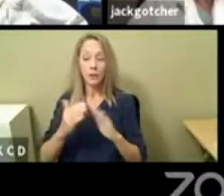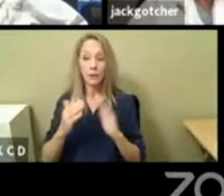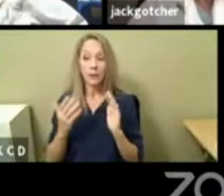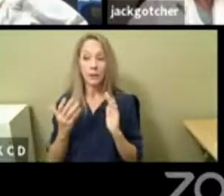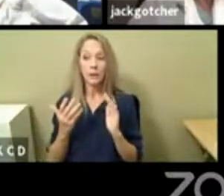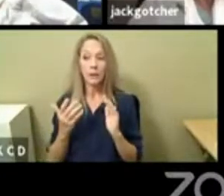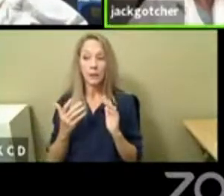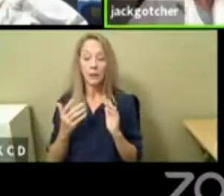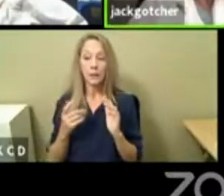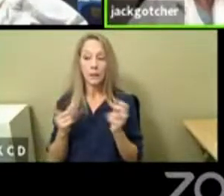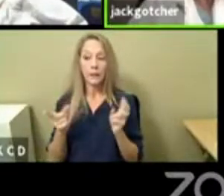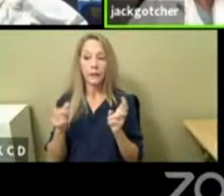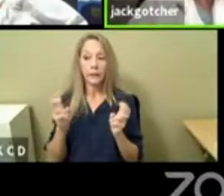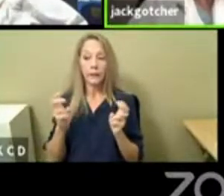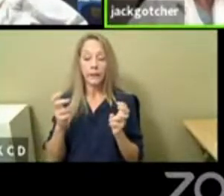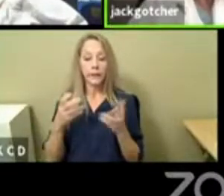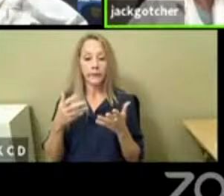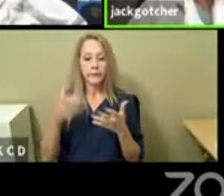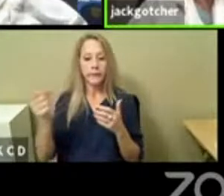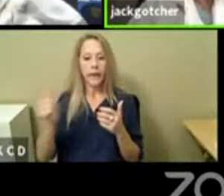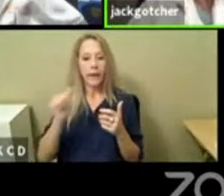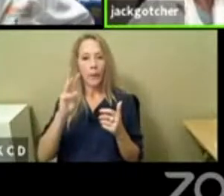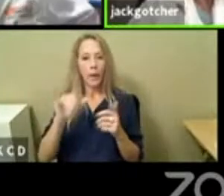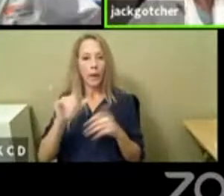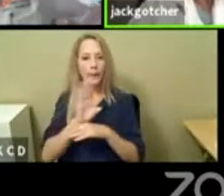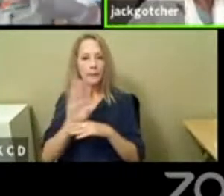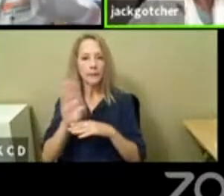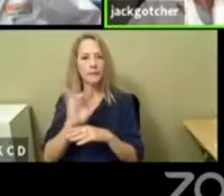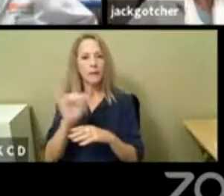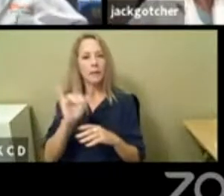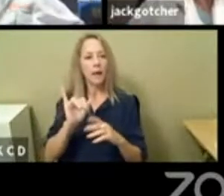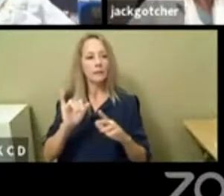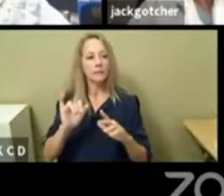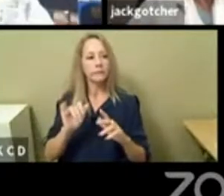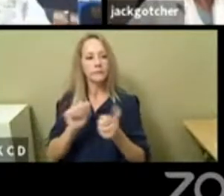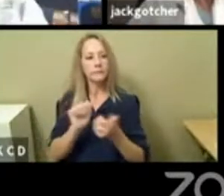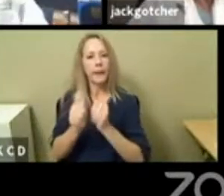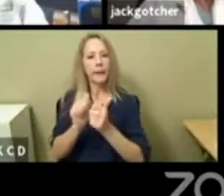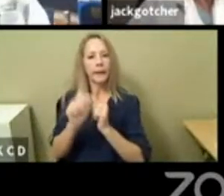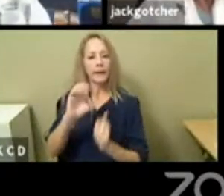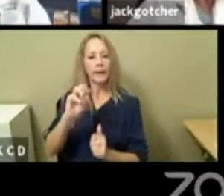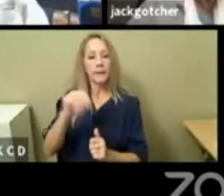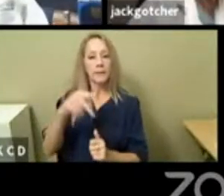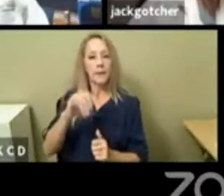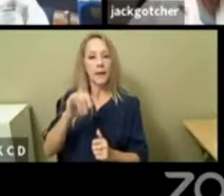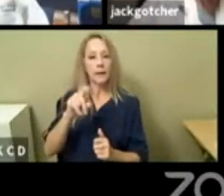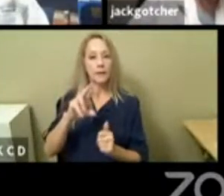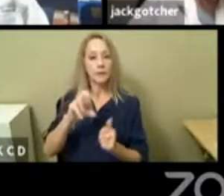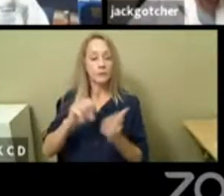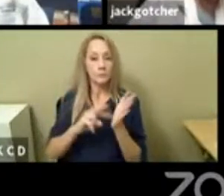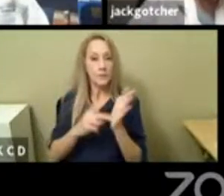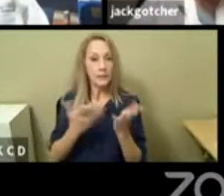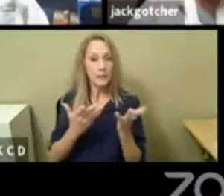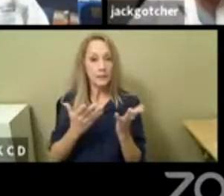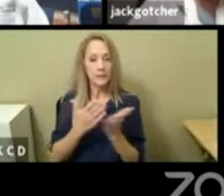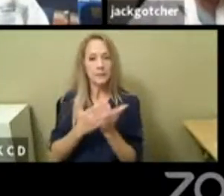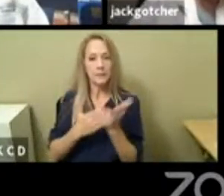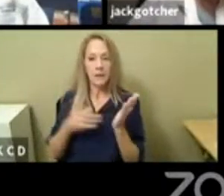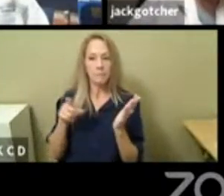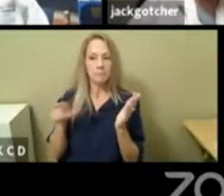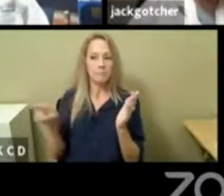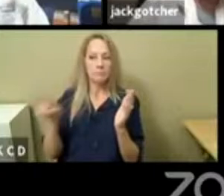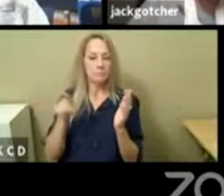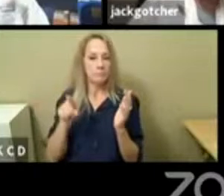them. Friends being competitors. Yes, and yes, some have not lived up to